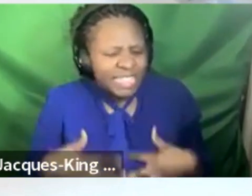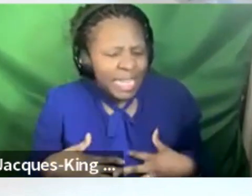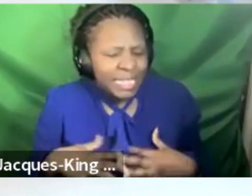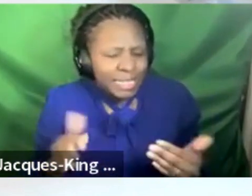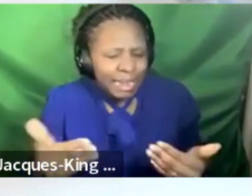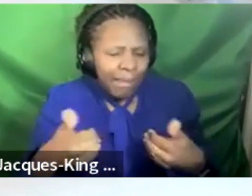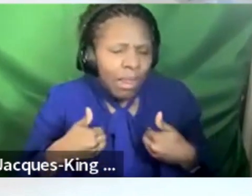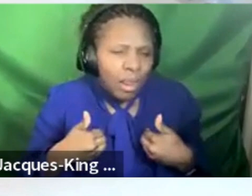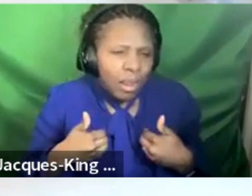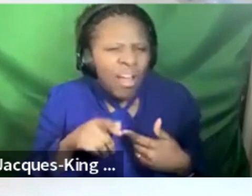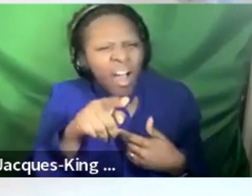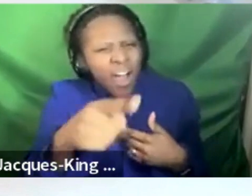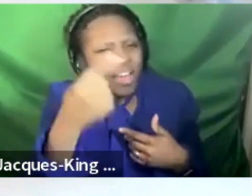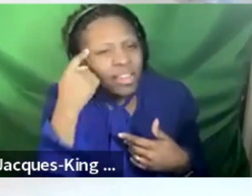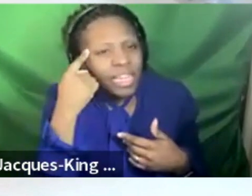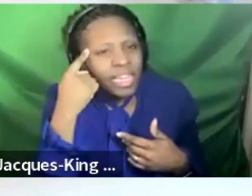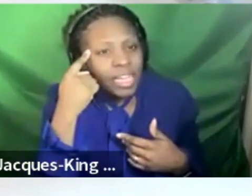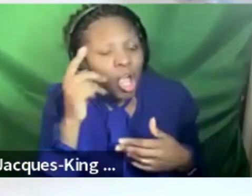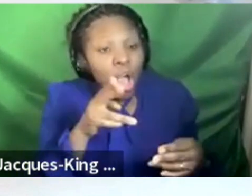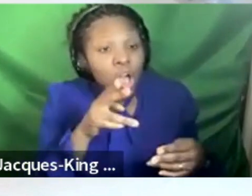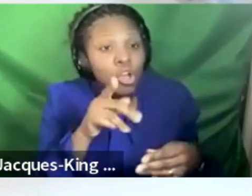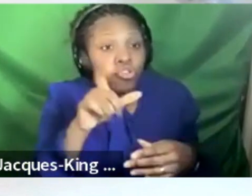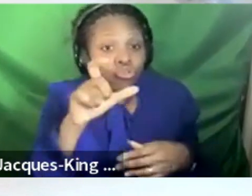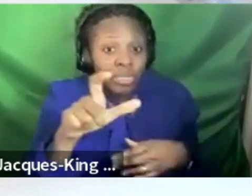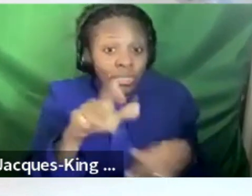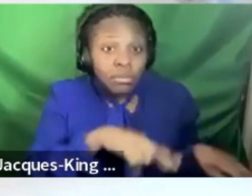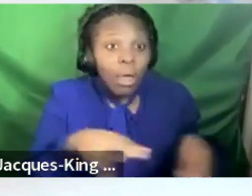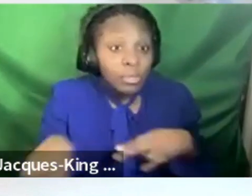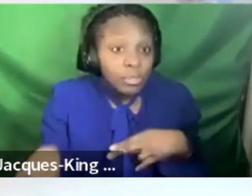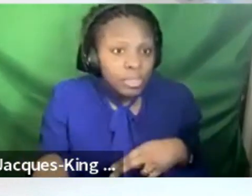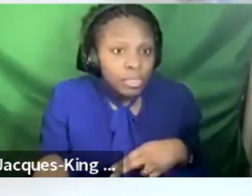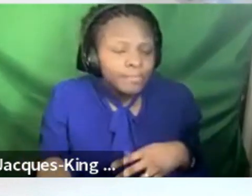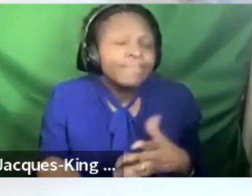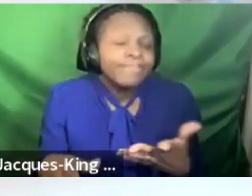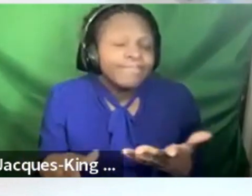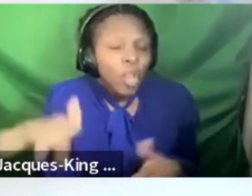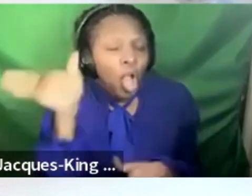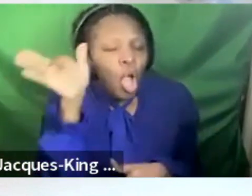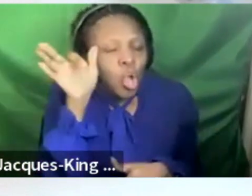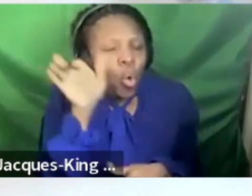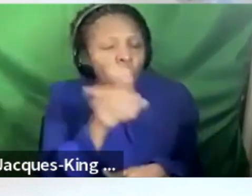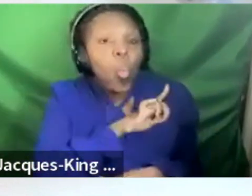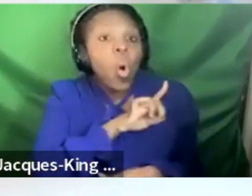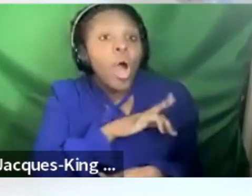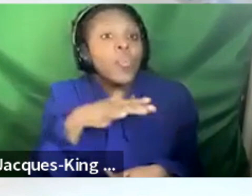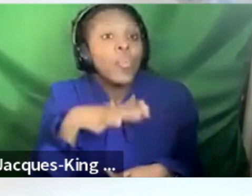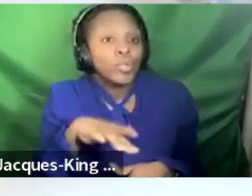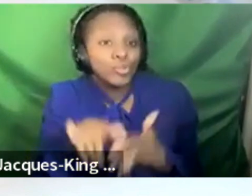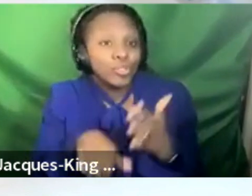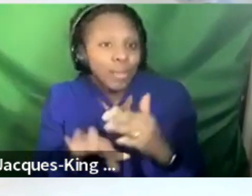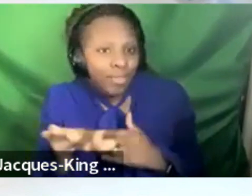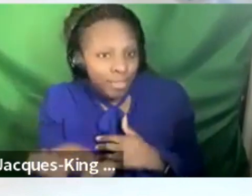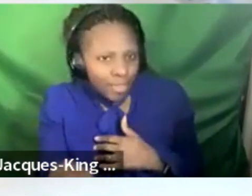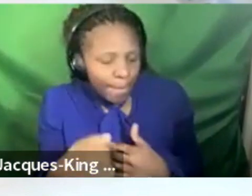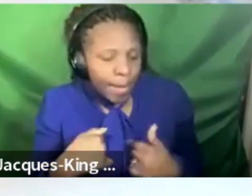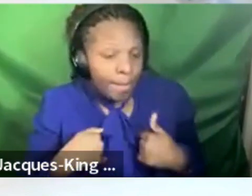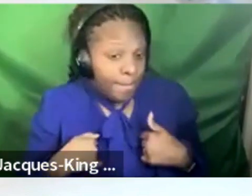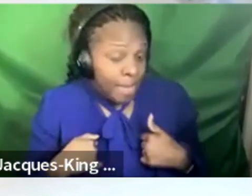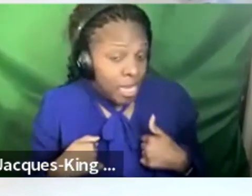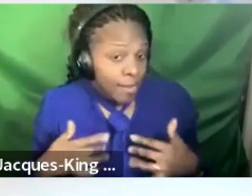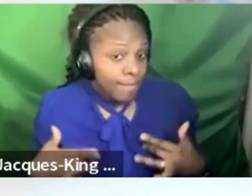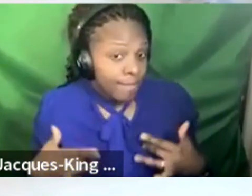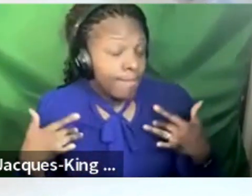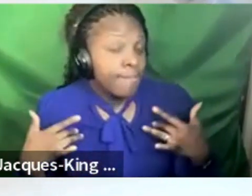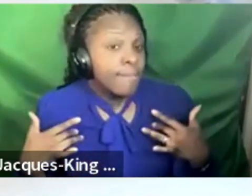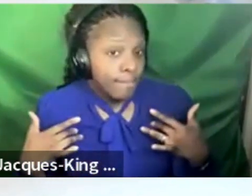it from the physicality inward. And I would say Chris is actually a dancer, so I can see why he wants to go from